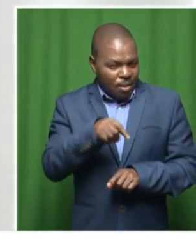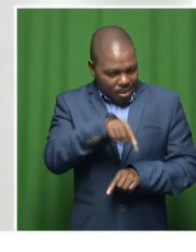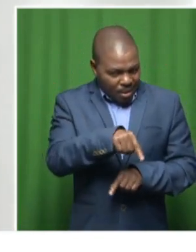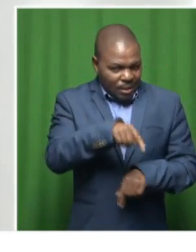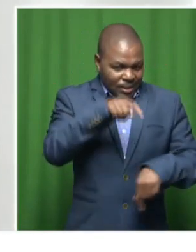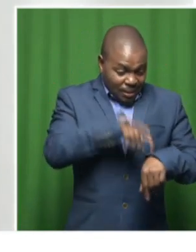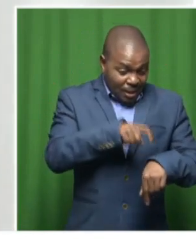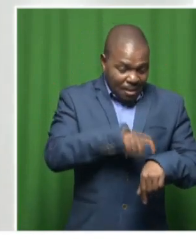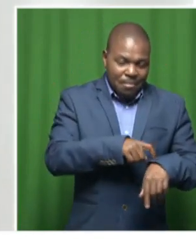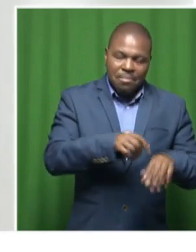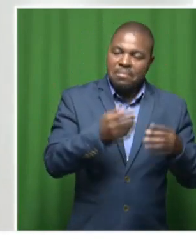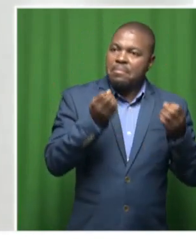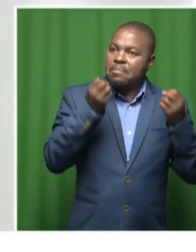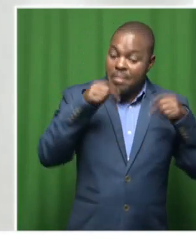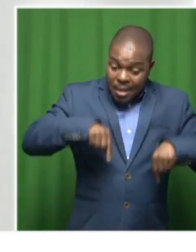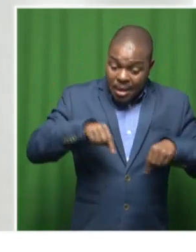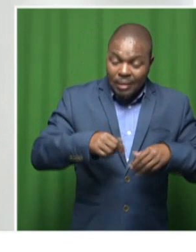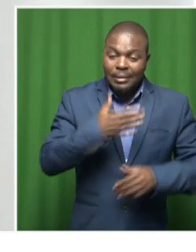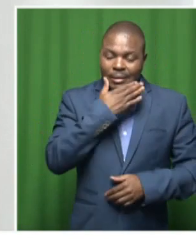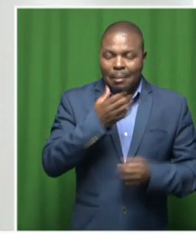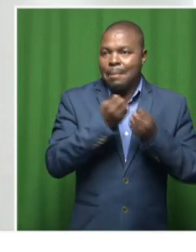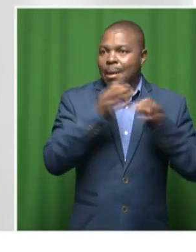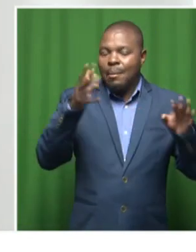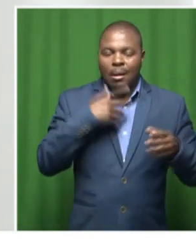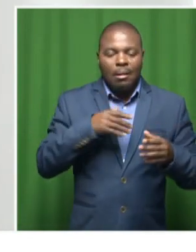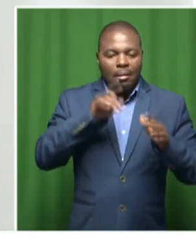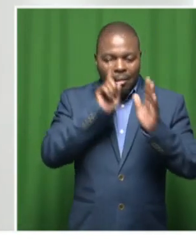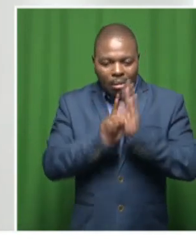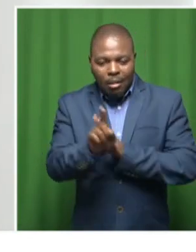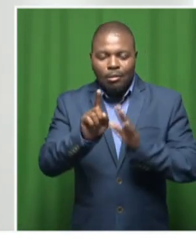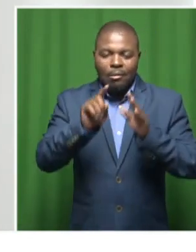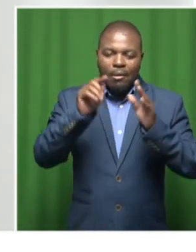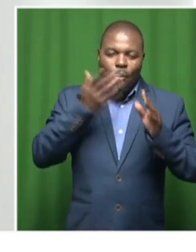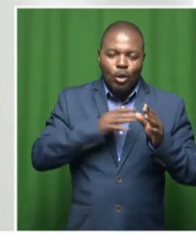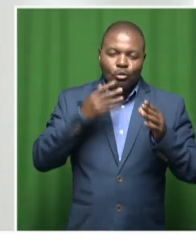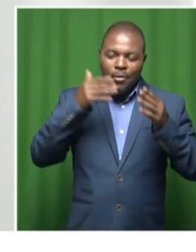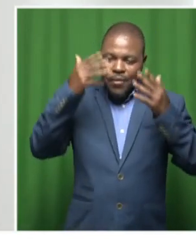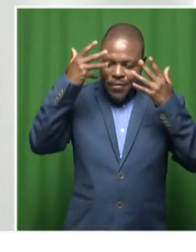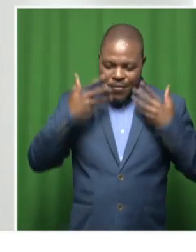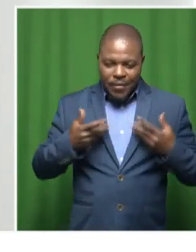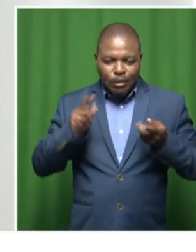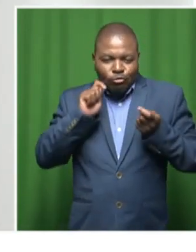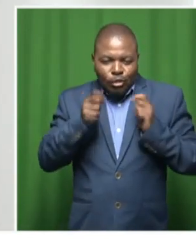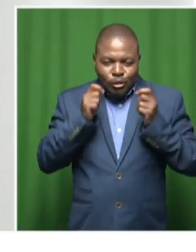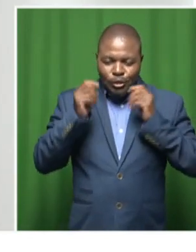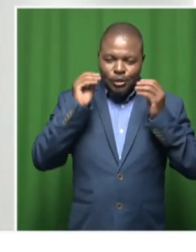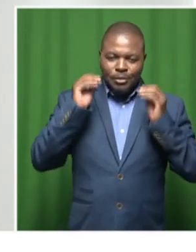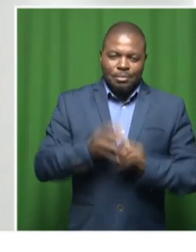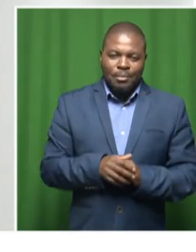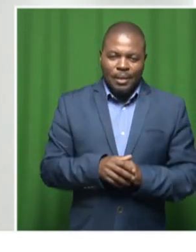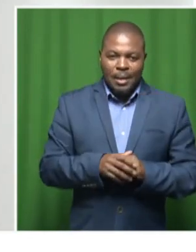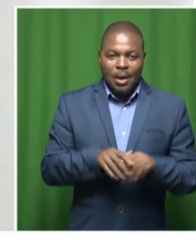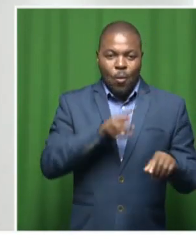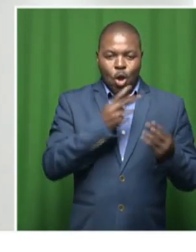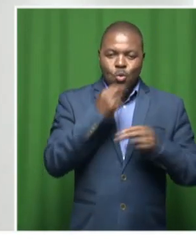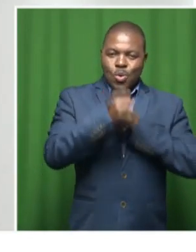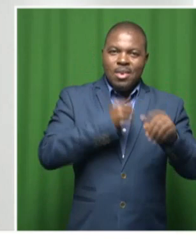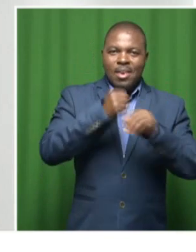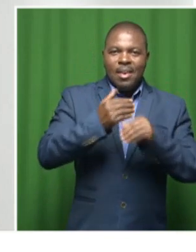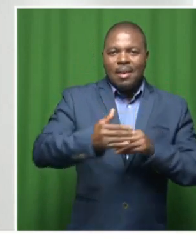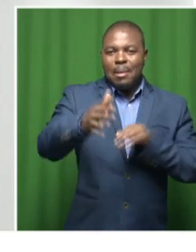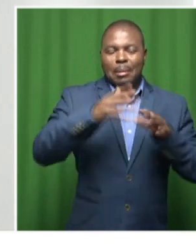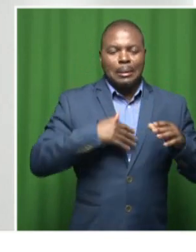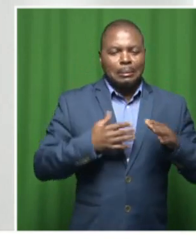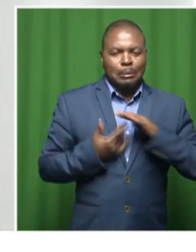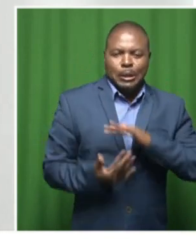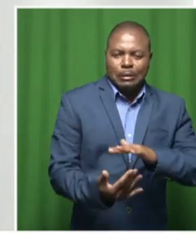popular time for plastic surgery and aesthetic treatments. And the reason for that is because it's the new year, new me, people are motivated to get going. They also